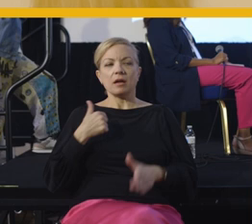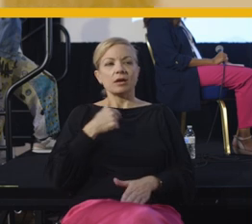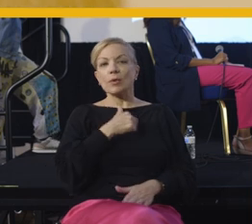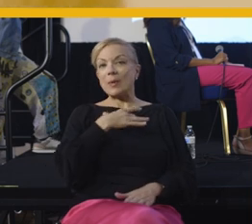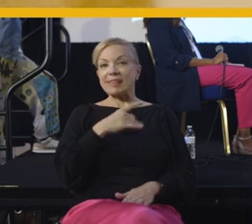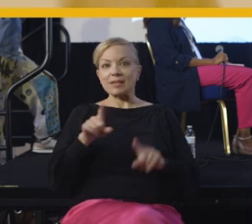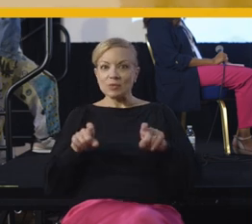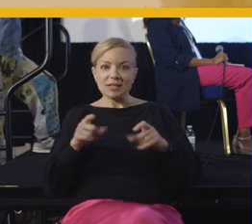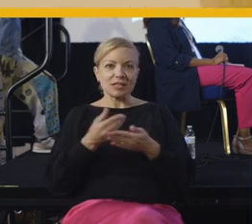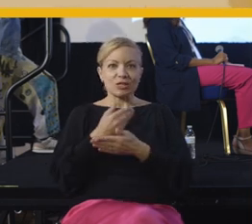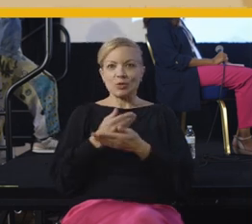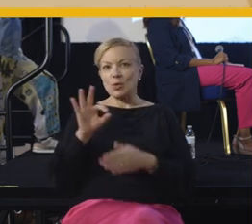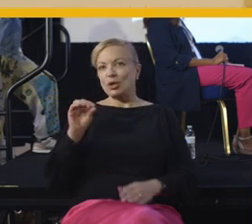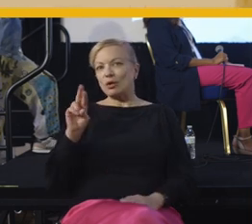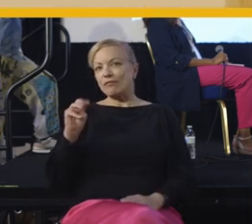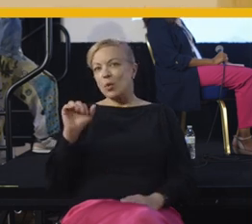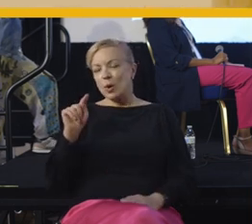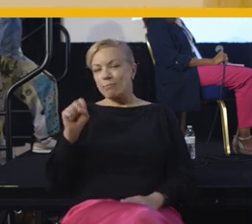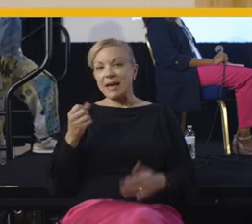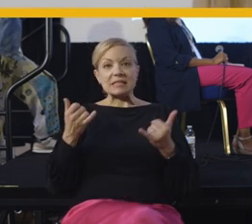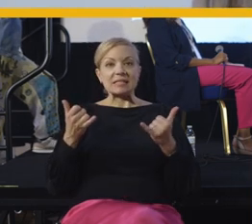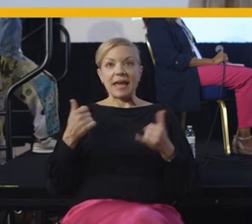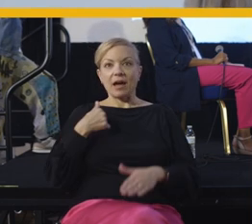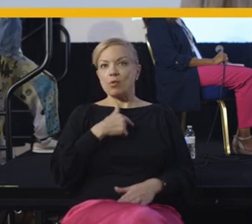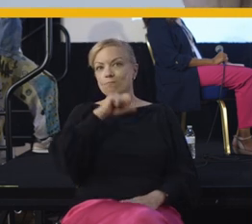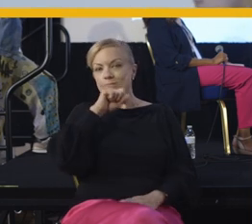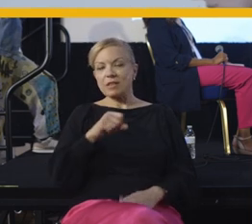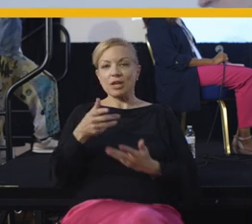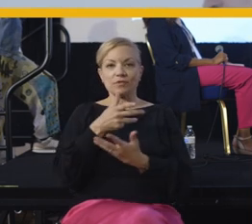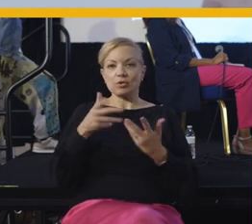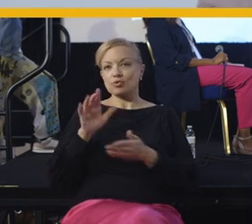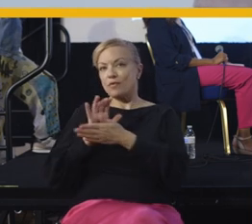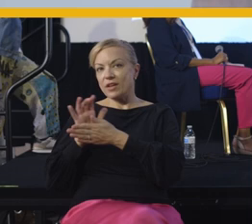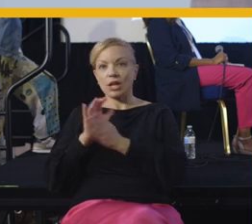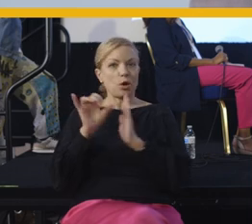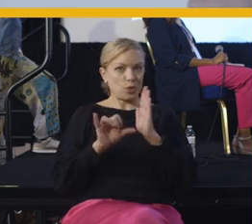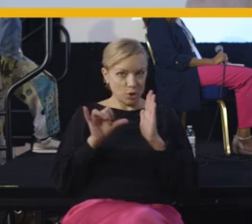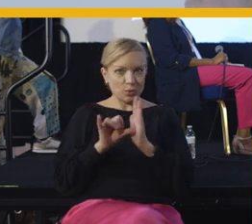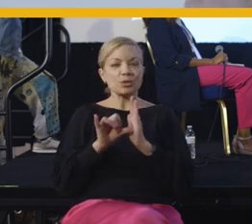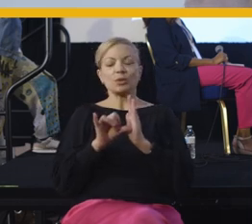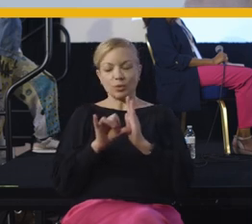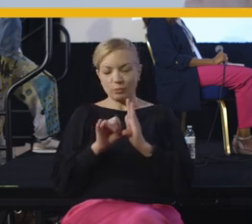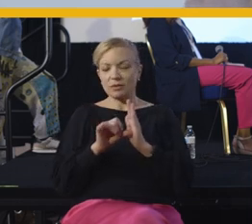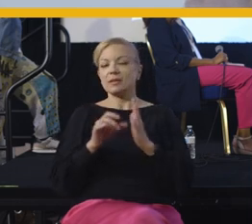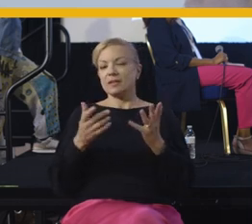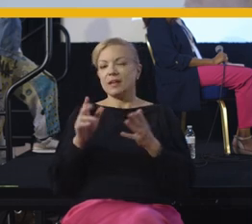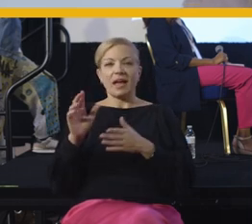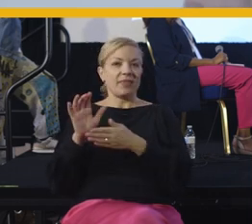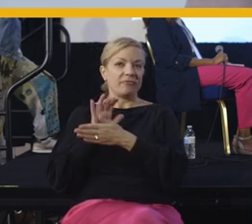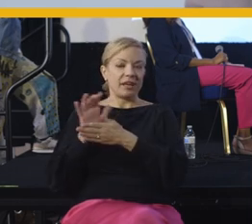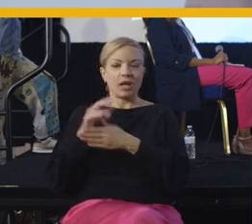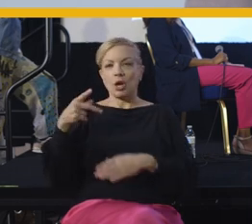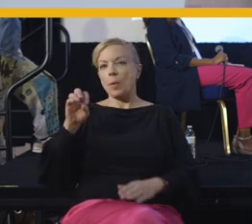new formats. These days, we're excited about social video in particular, YouTube, like I mentioned, but also video podcasts.